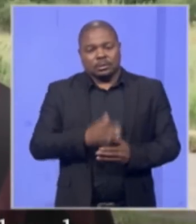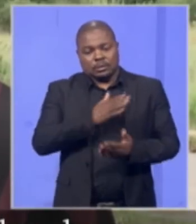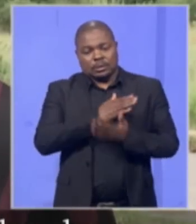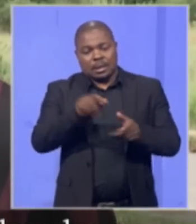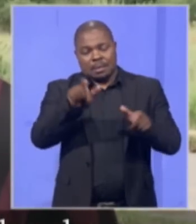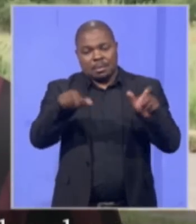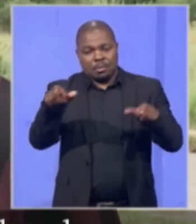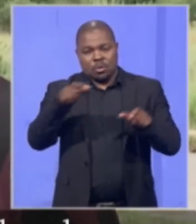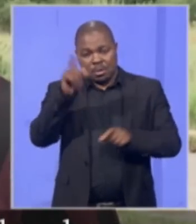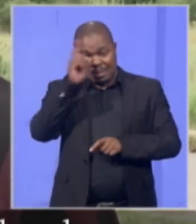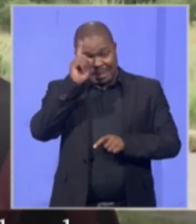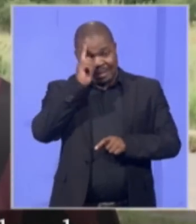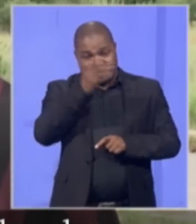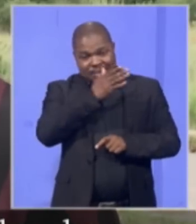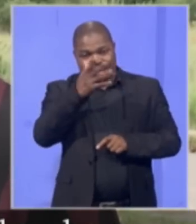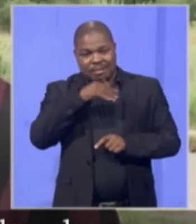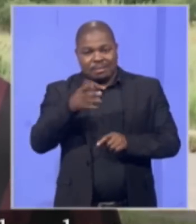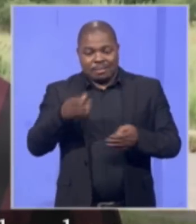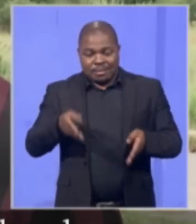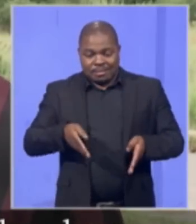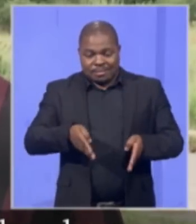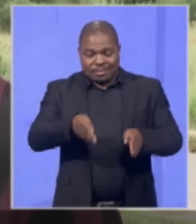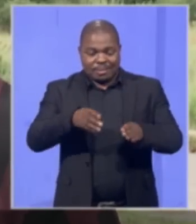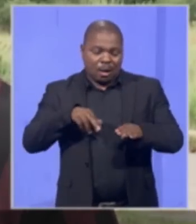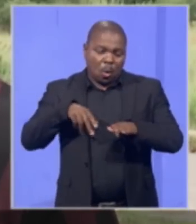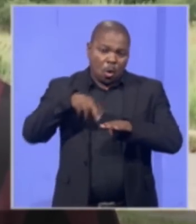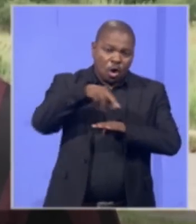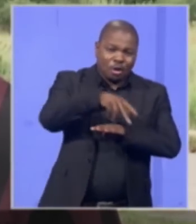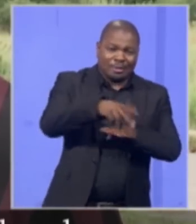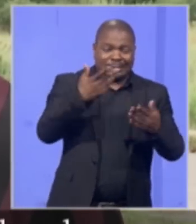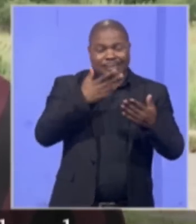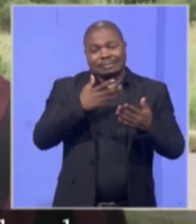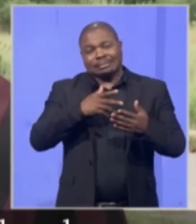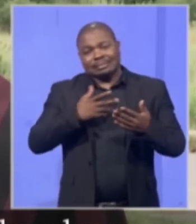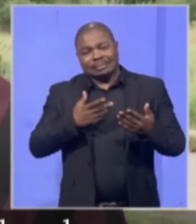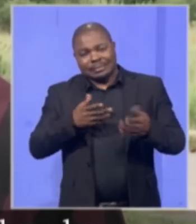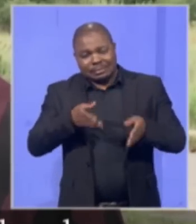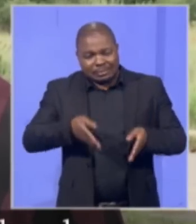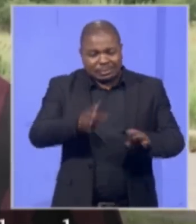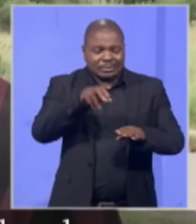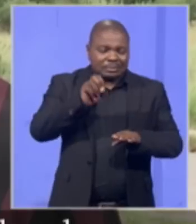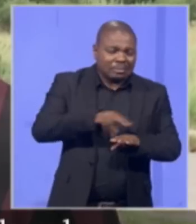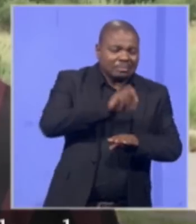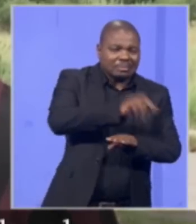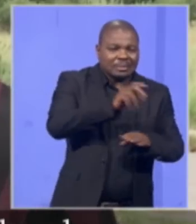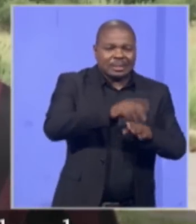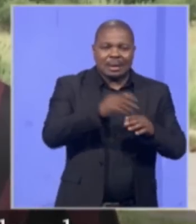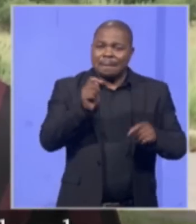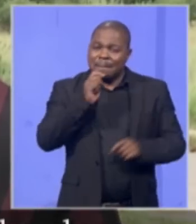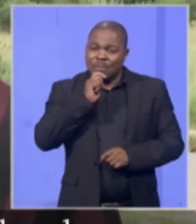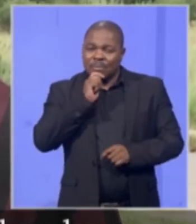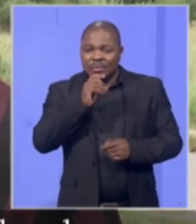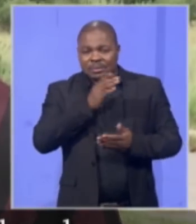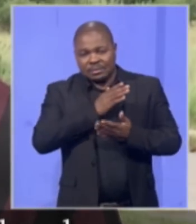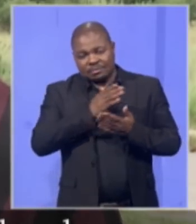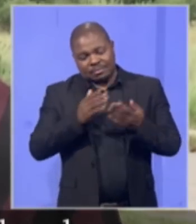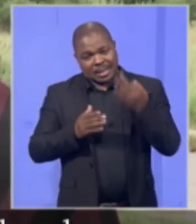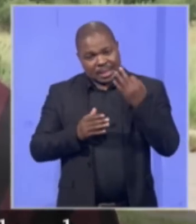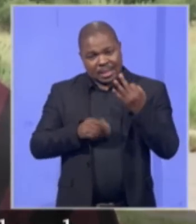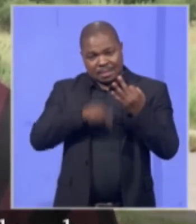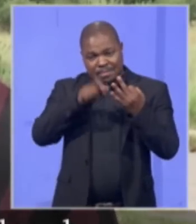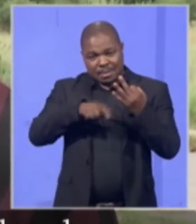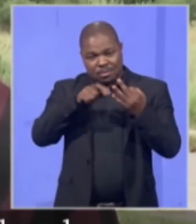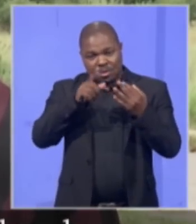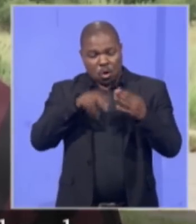batsho ba ile re ba ntse ba crosser amidst that particular challenge. Tse ba feta fela le mo mosong go na le ba bararo ba ile re ba ntse